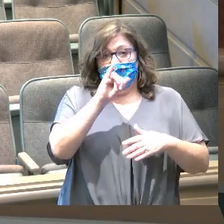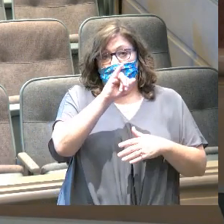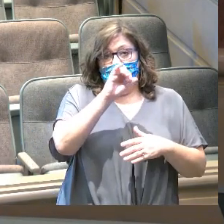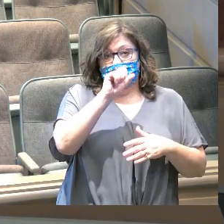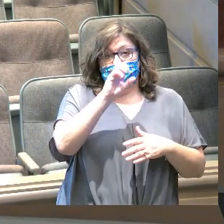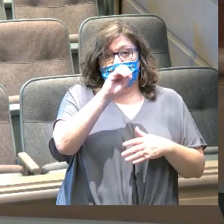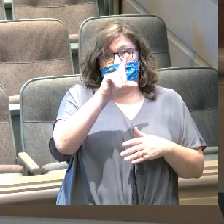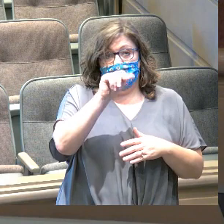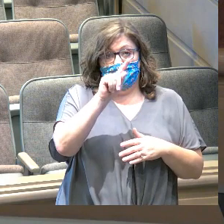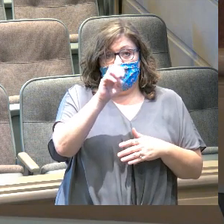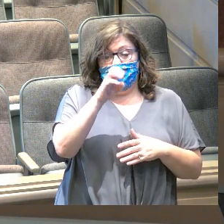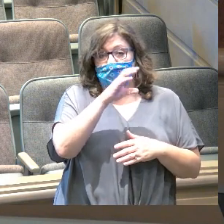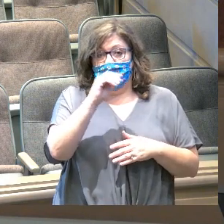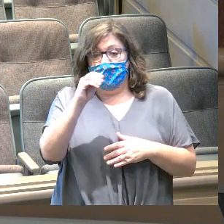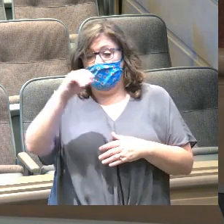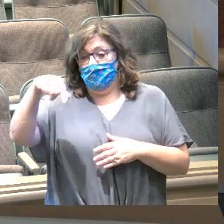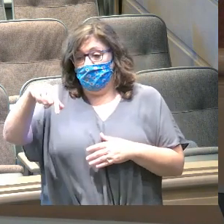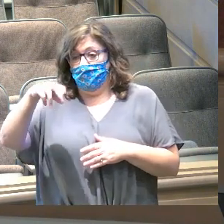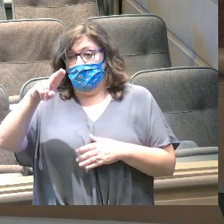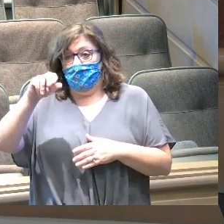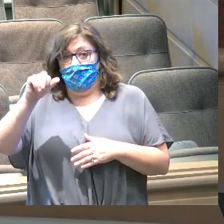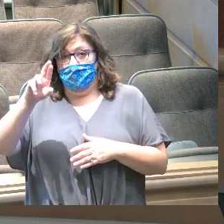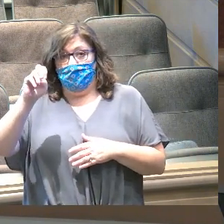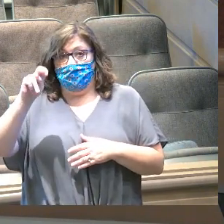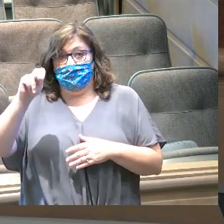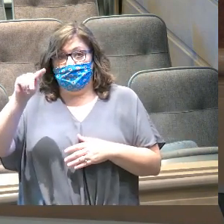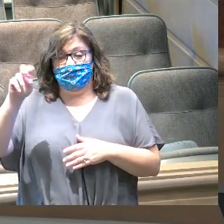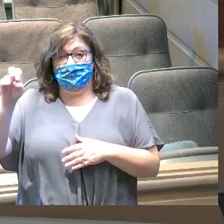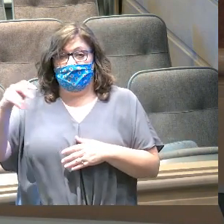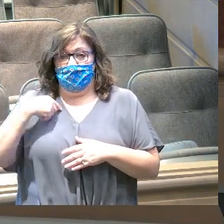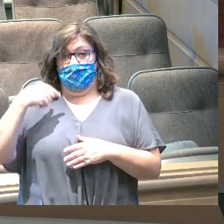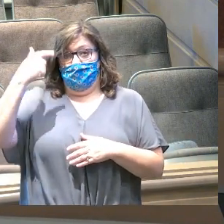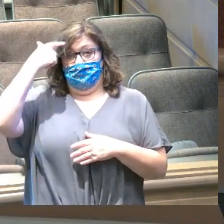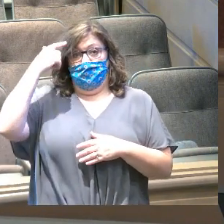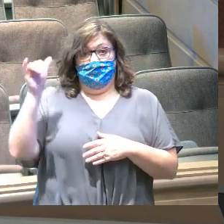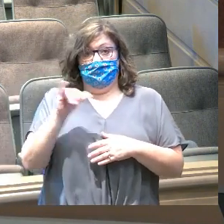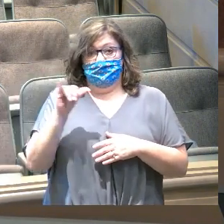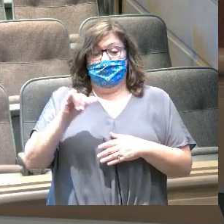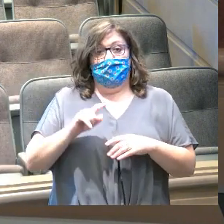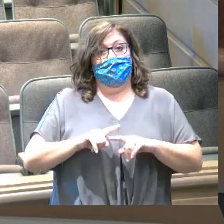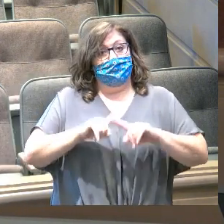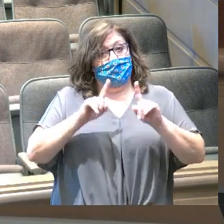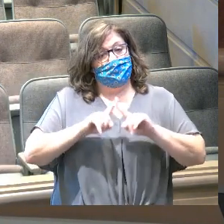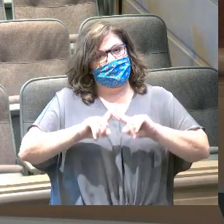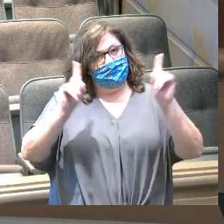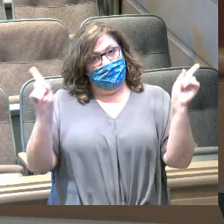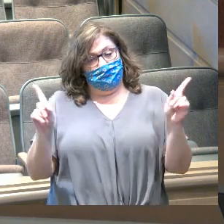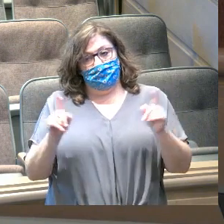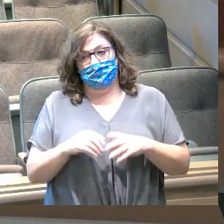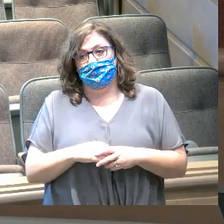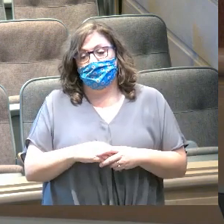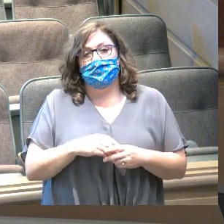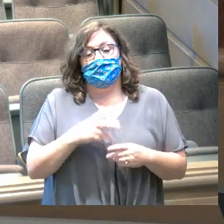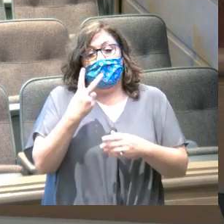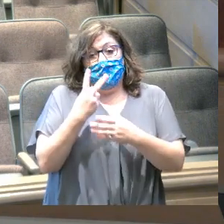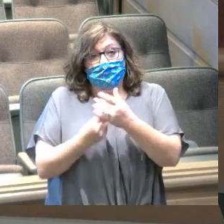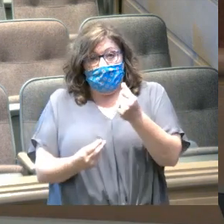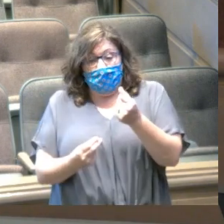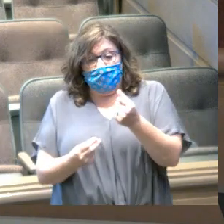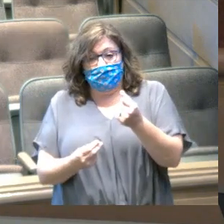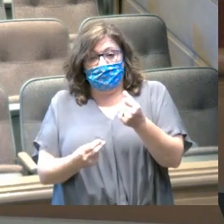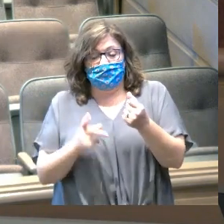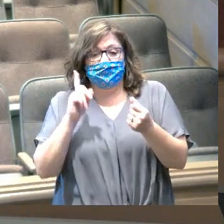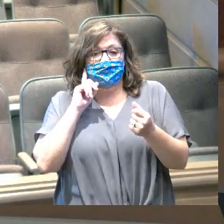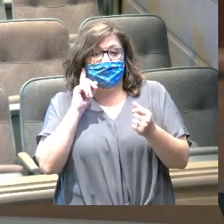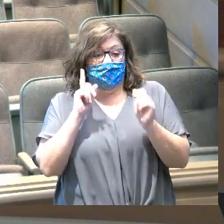different things. Both would be unfavorable developments because they refer to the return